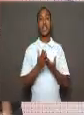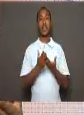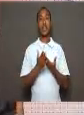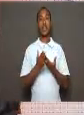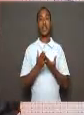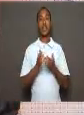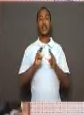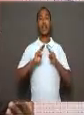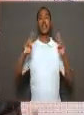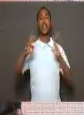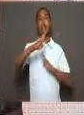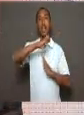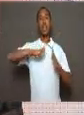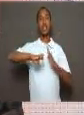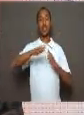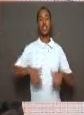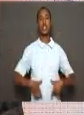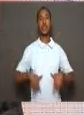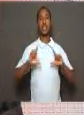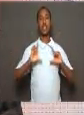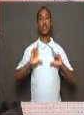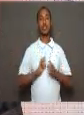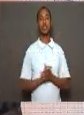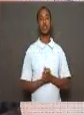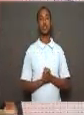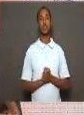greater electronic stability.